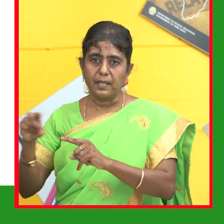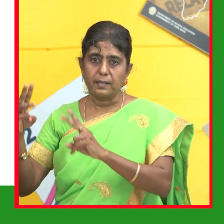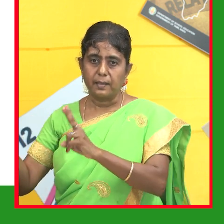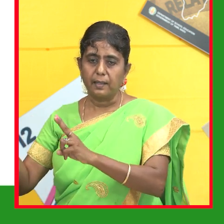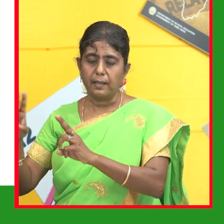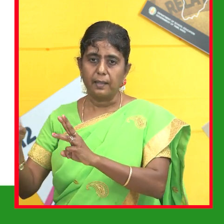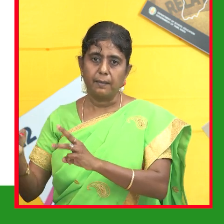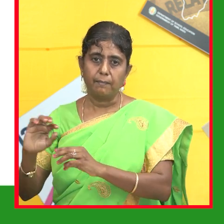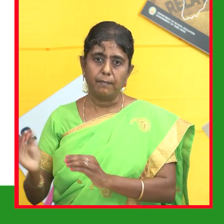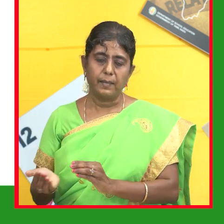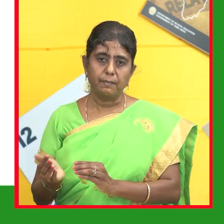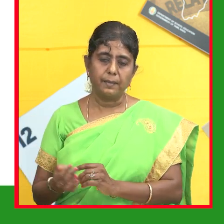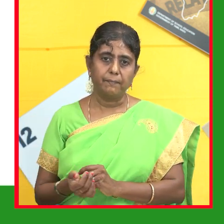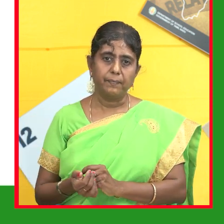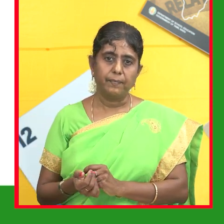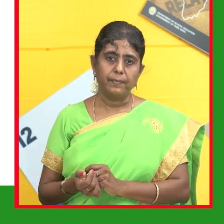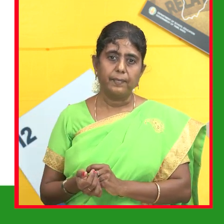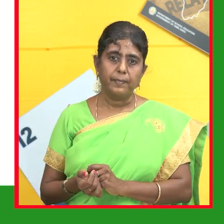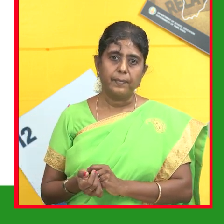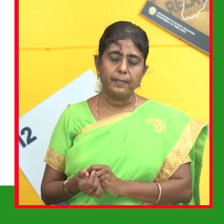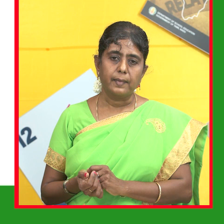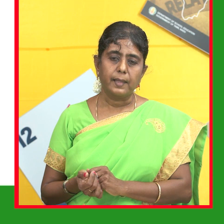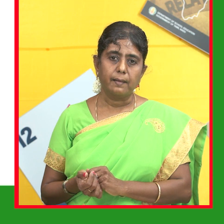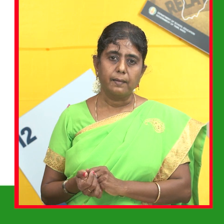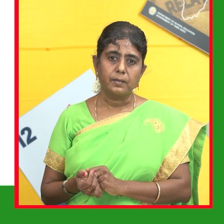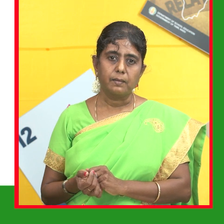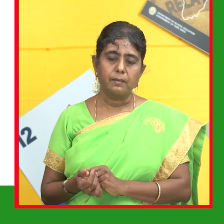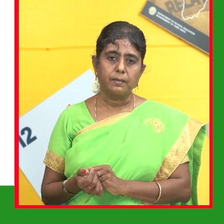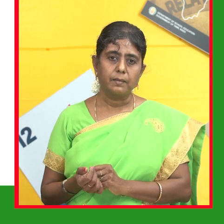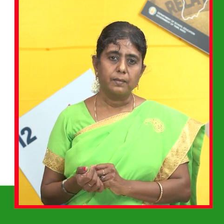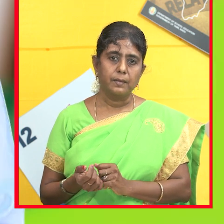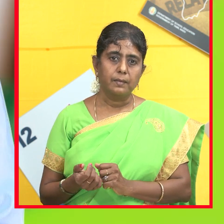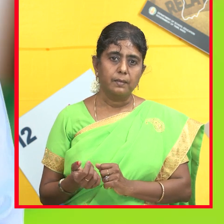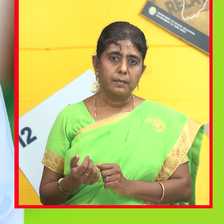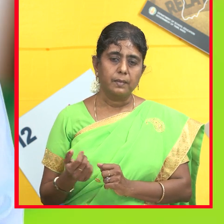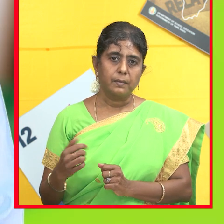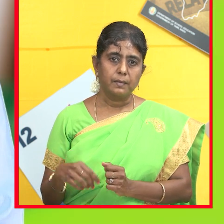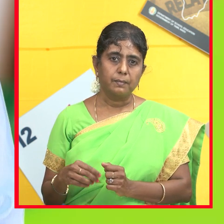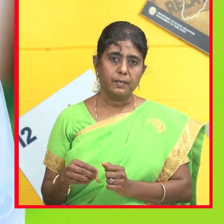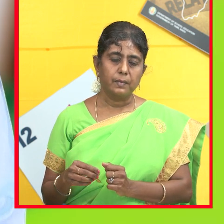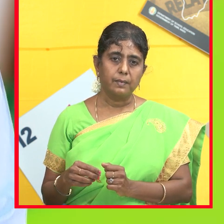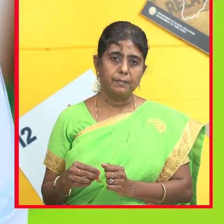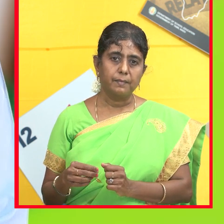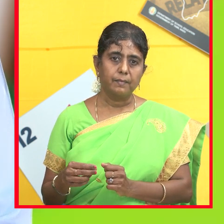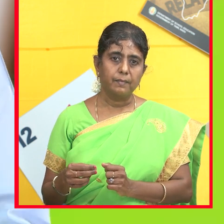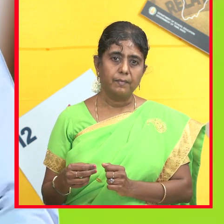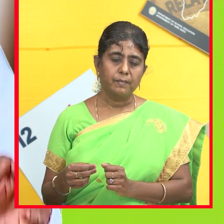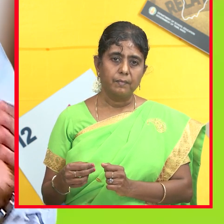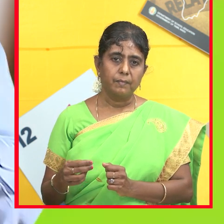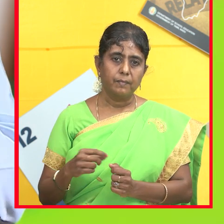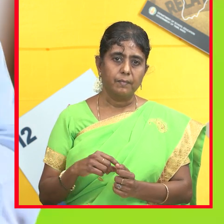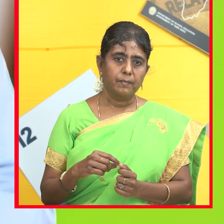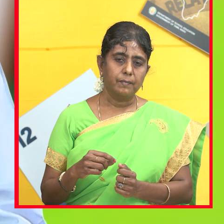numbers. Now you are doing with the expressions. So now we have to do the simplification with the numerator,